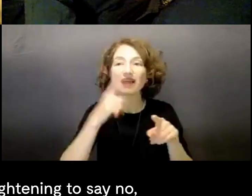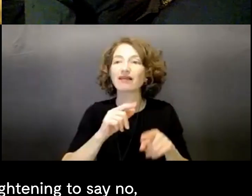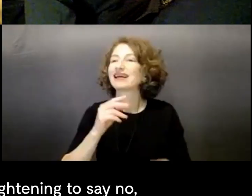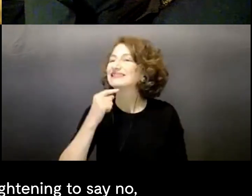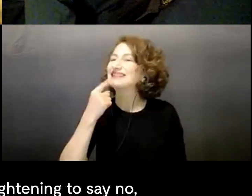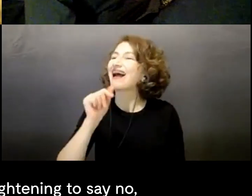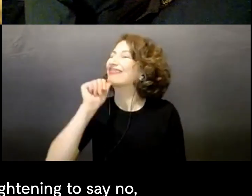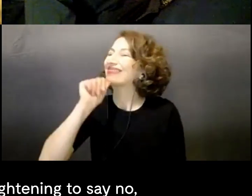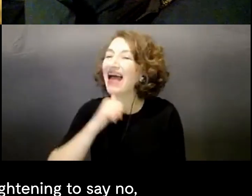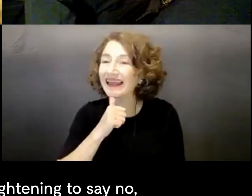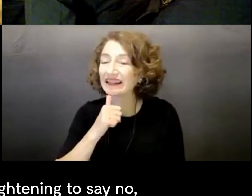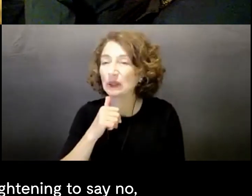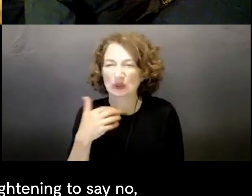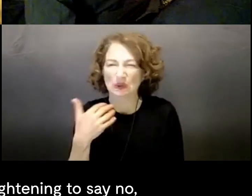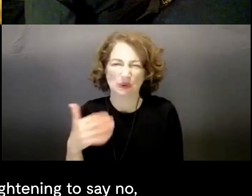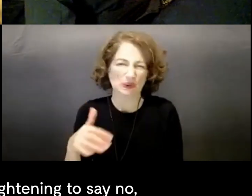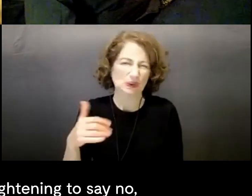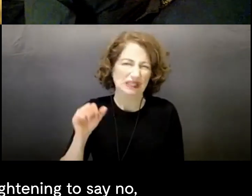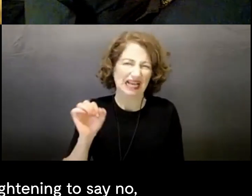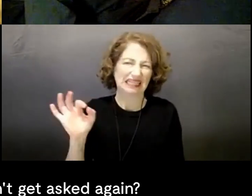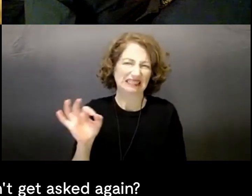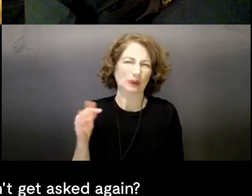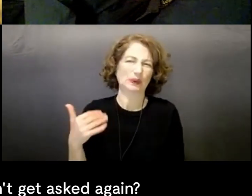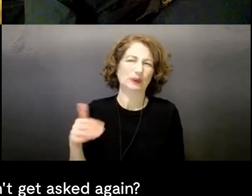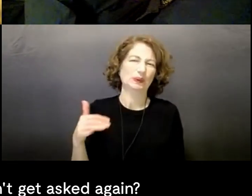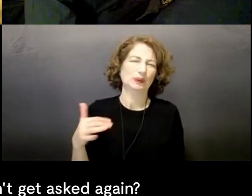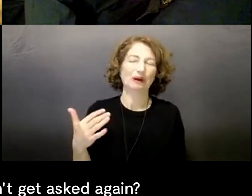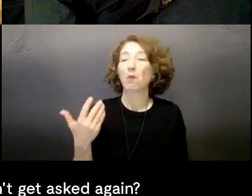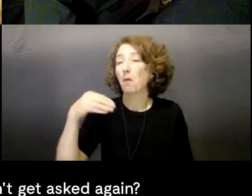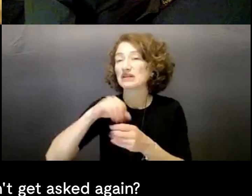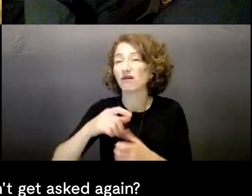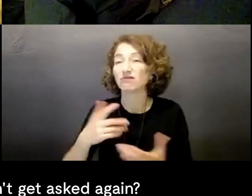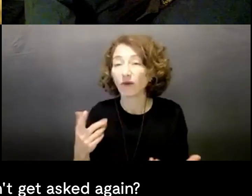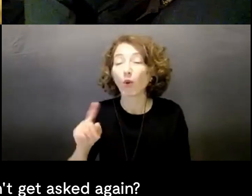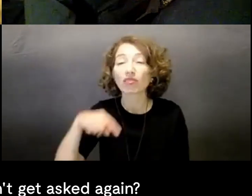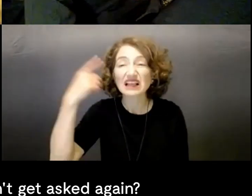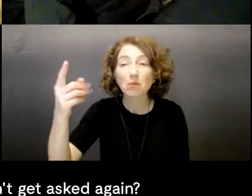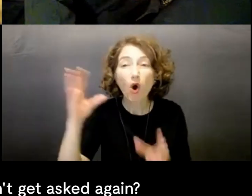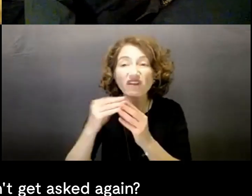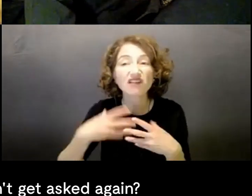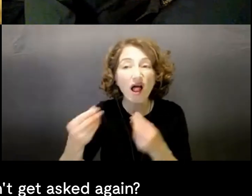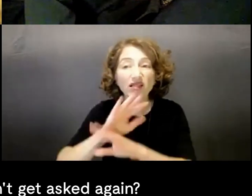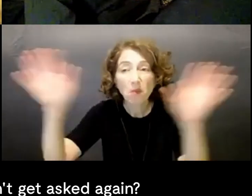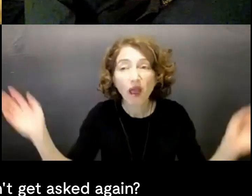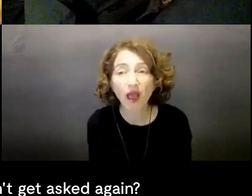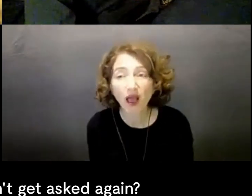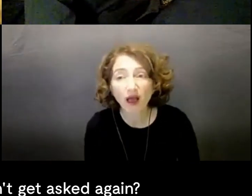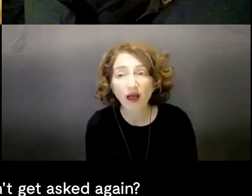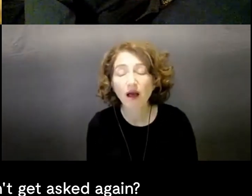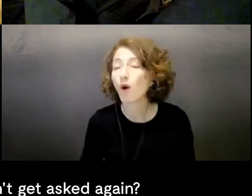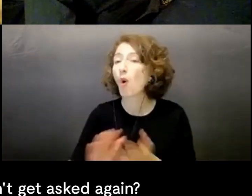because we sit with that fear of, well, what if I don't get asked again, or what if this means I'm not in the